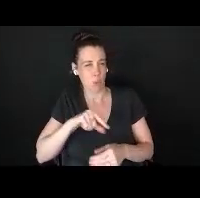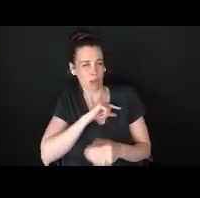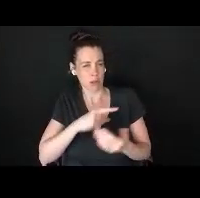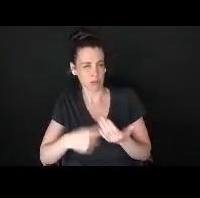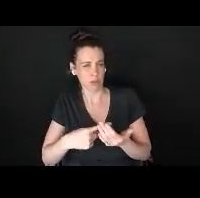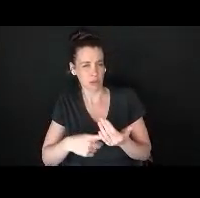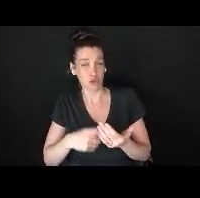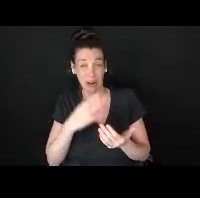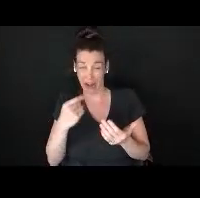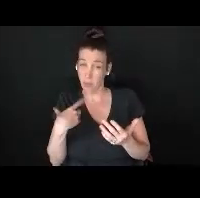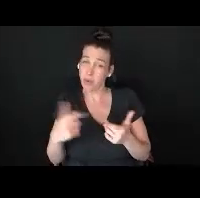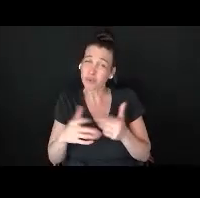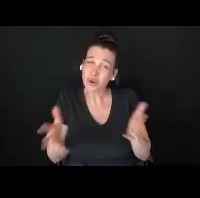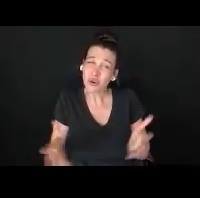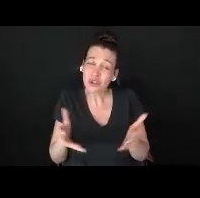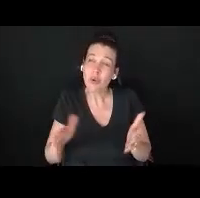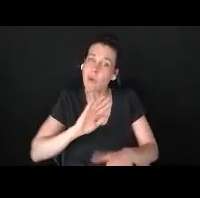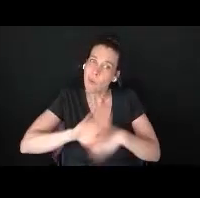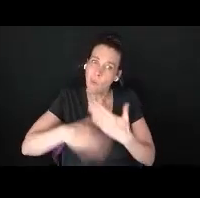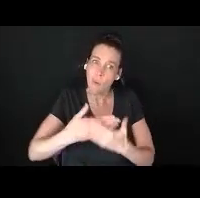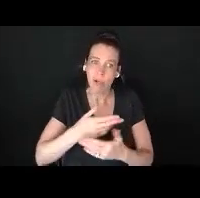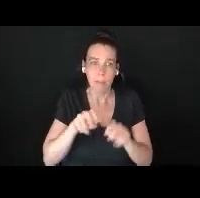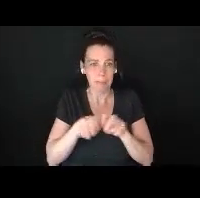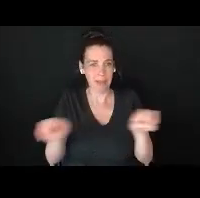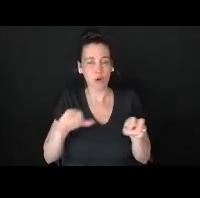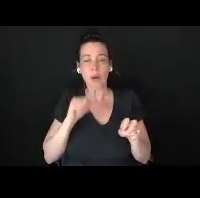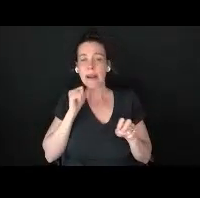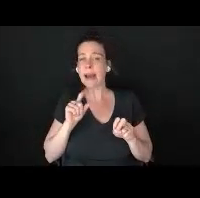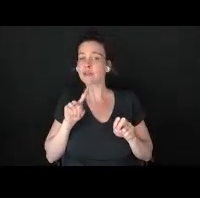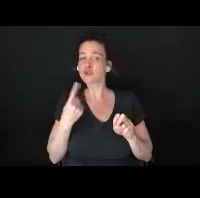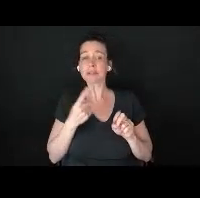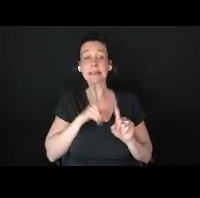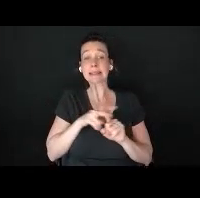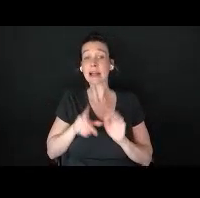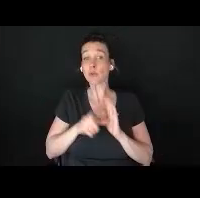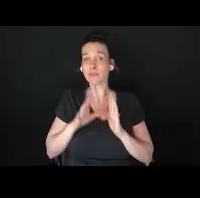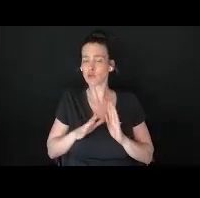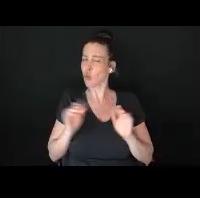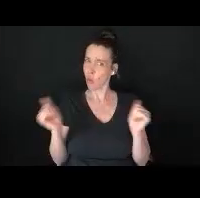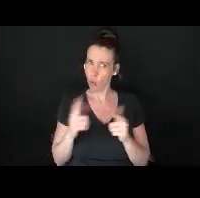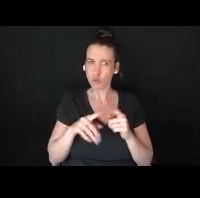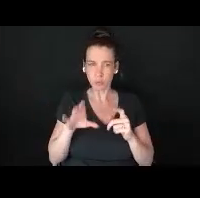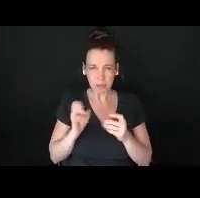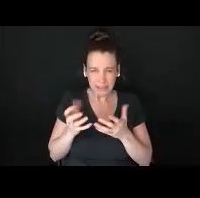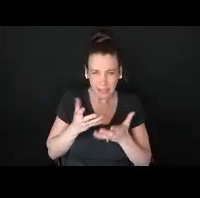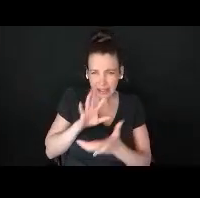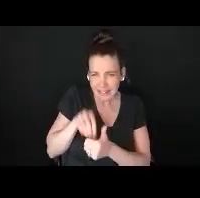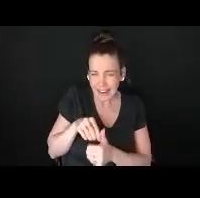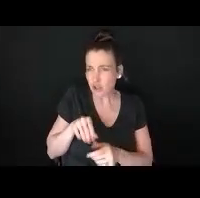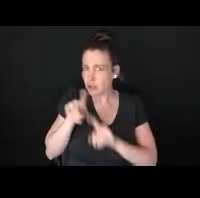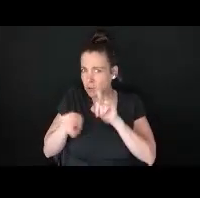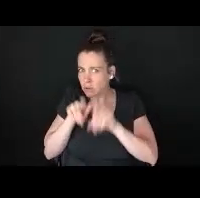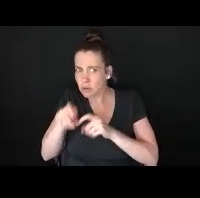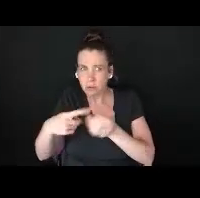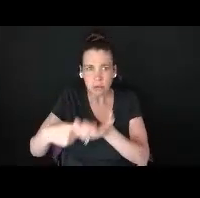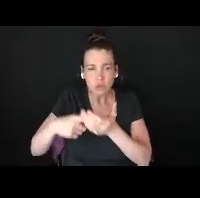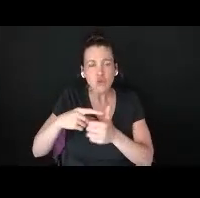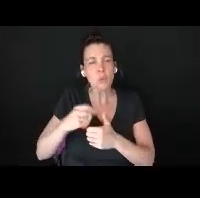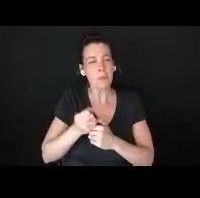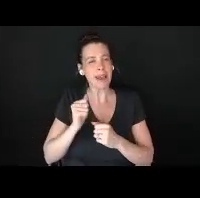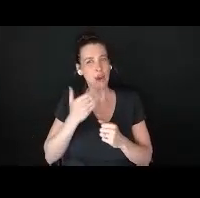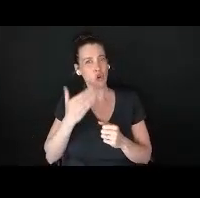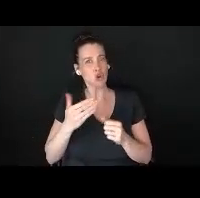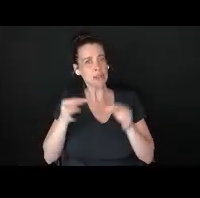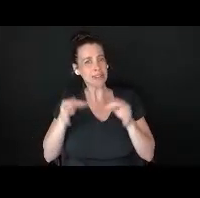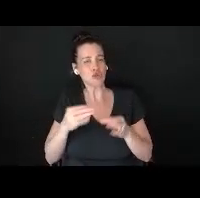the entire panel, not just the assigned reviewers, to be fully engaged and to get the information they need in order to make an informed vote about each